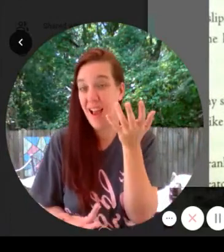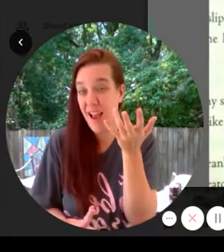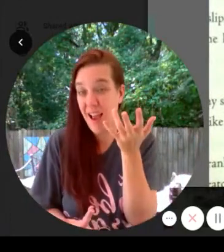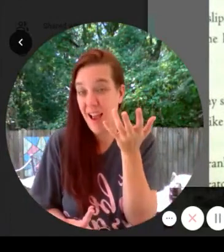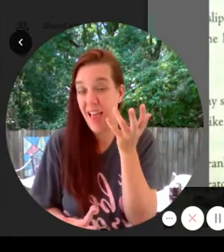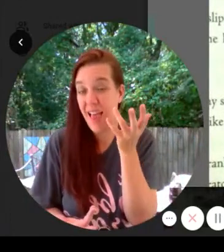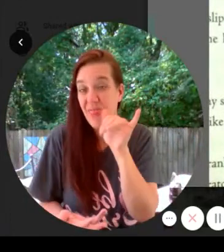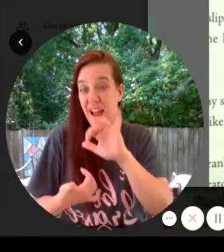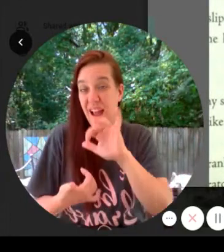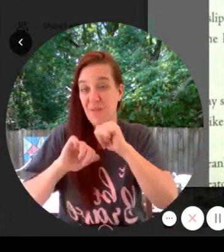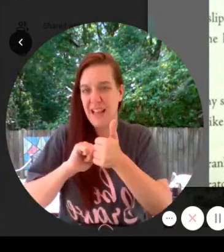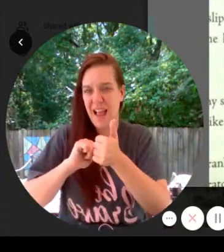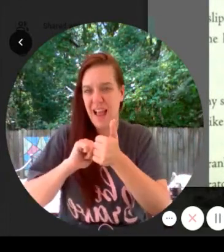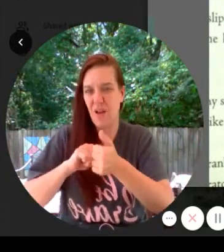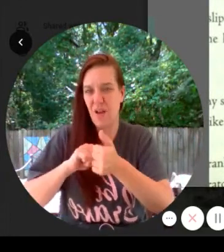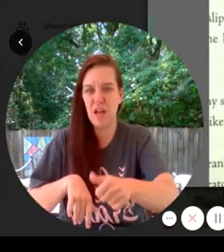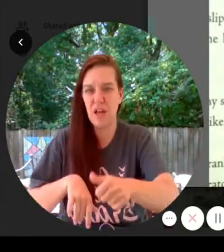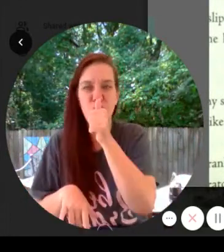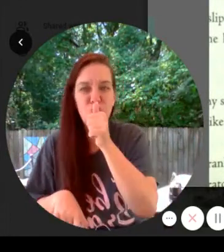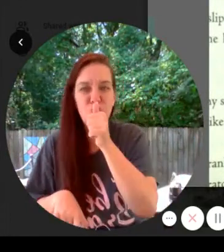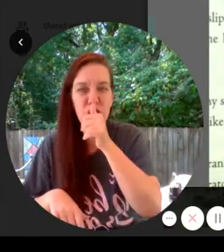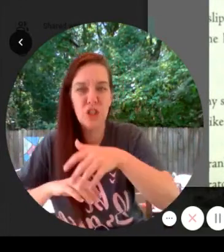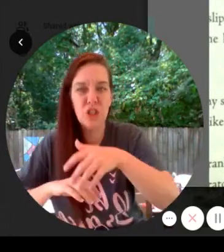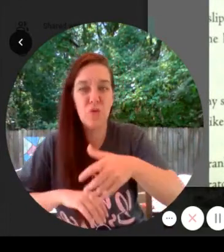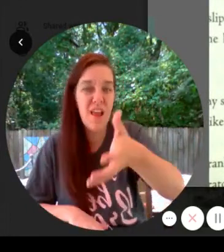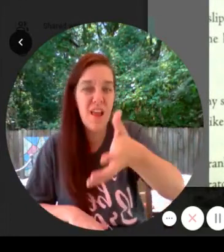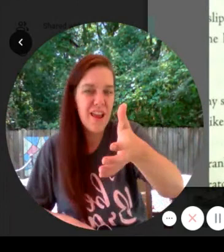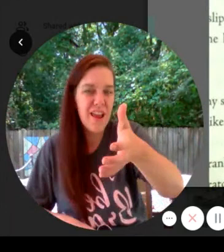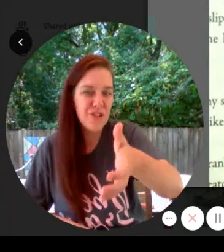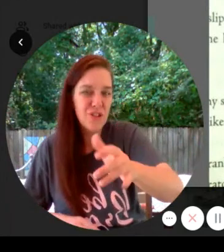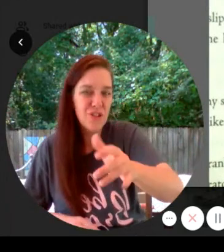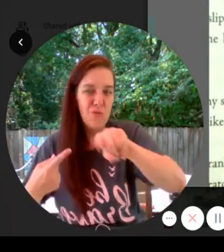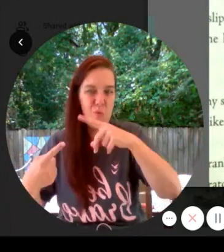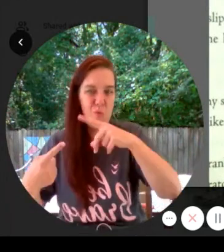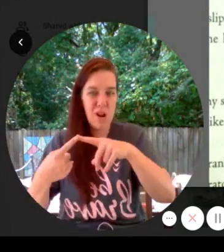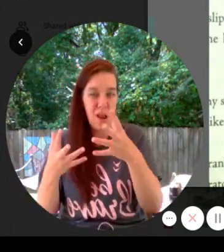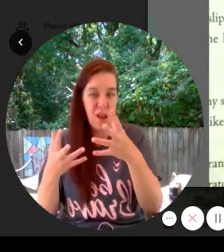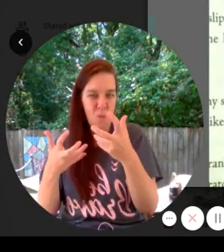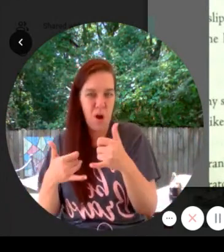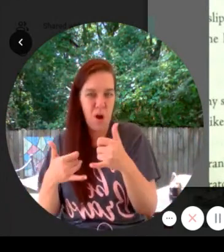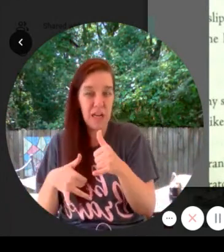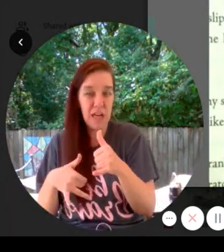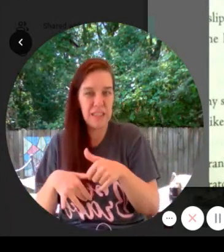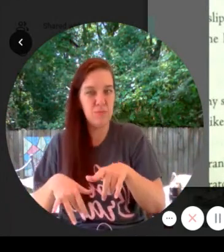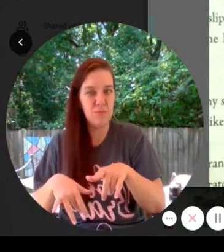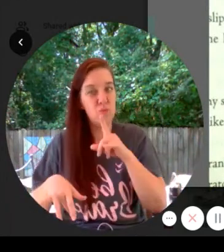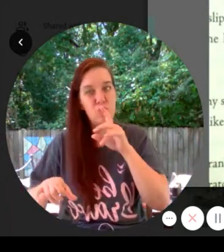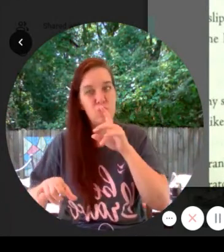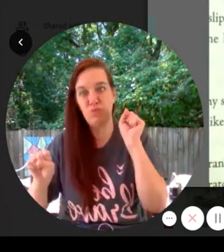secret handshake when they wanted to keep it very secret.